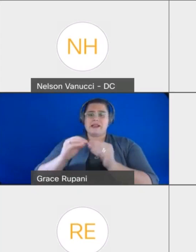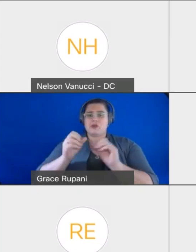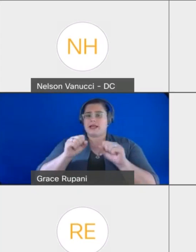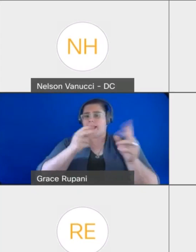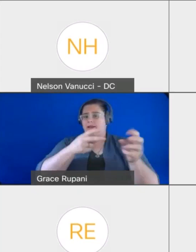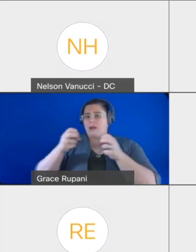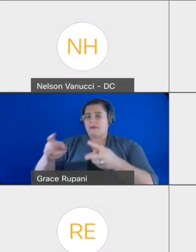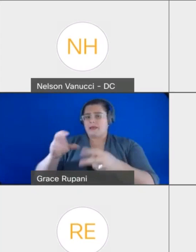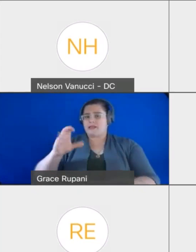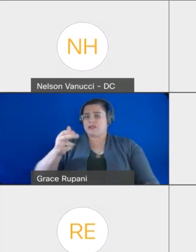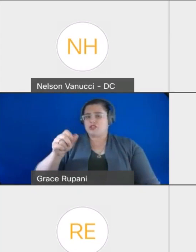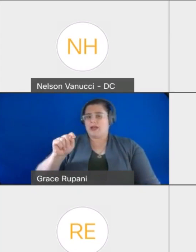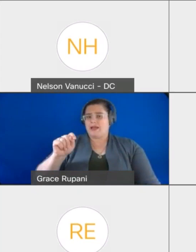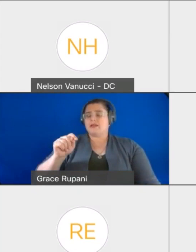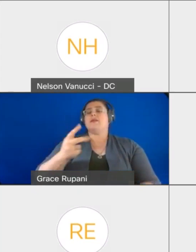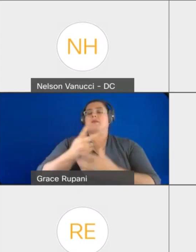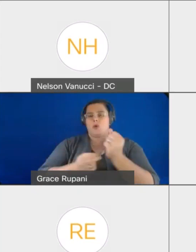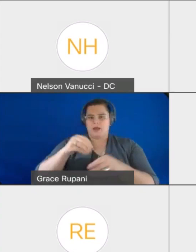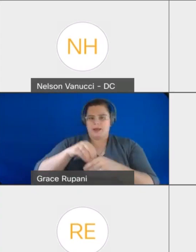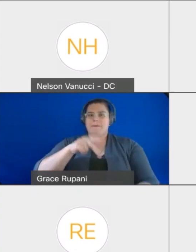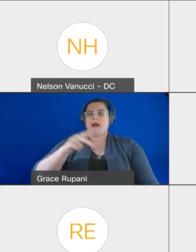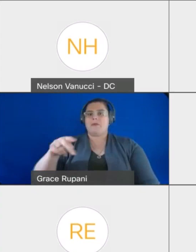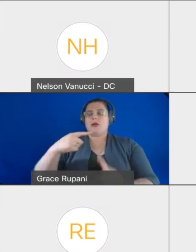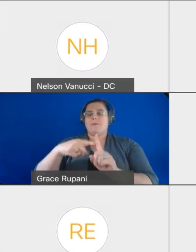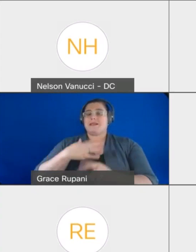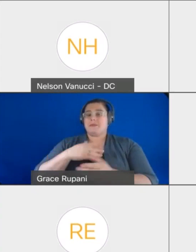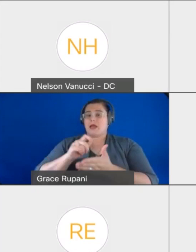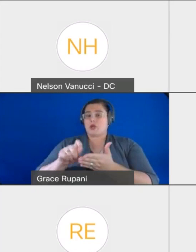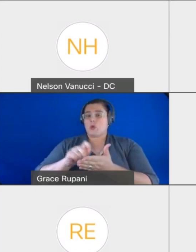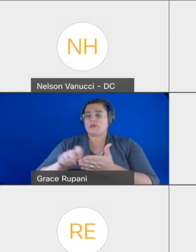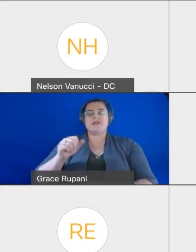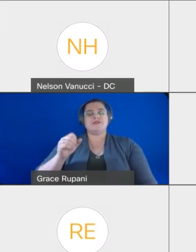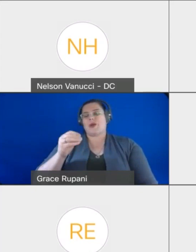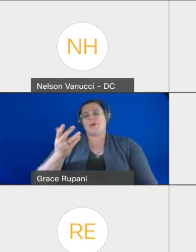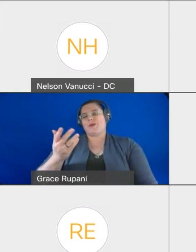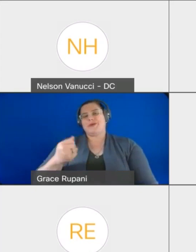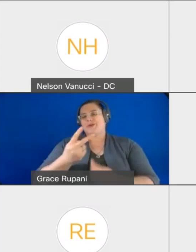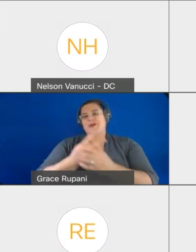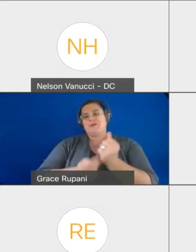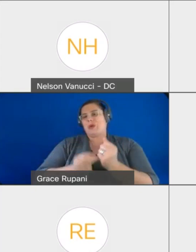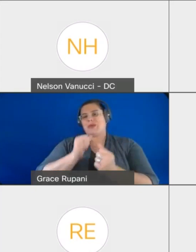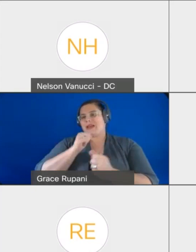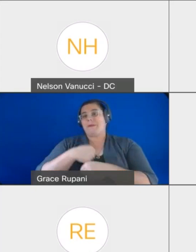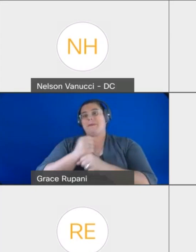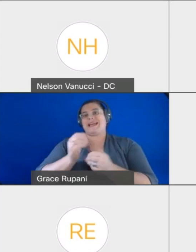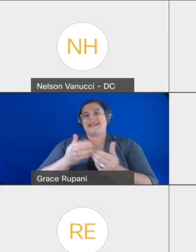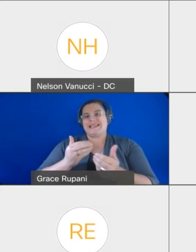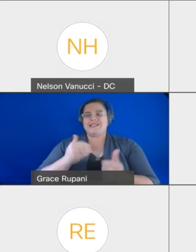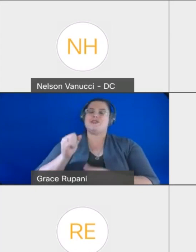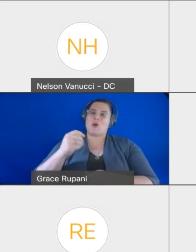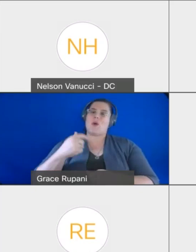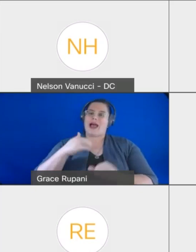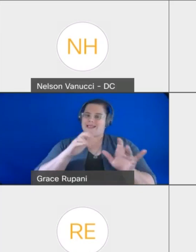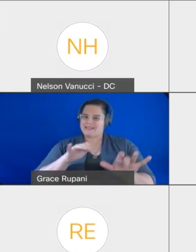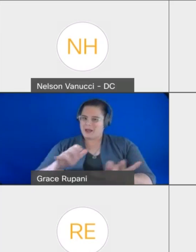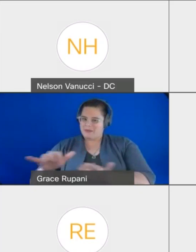They were both in PowerPoint and in my handwritten notes, so neither of those lended themselves to cut and paste. So I've typed them